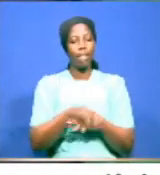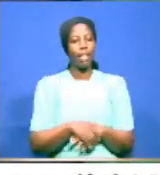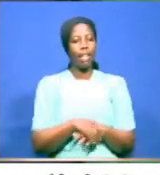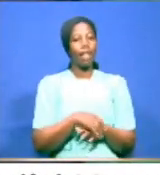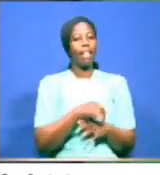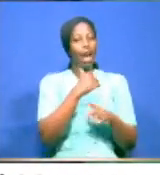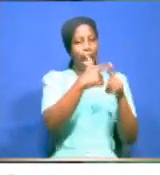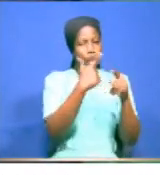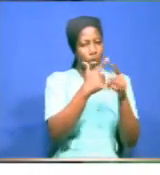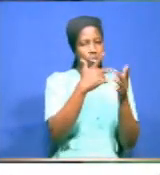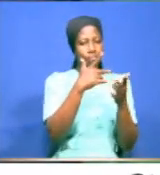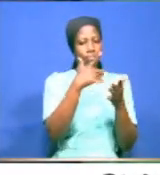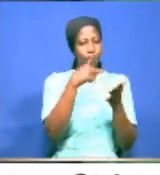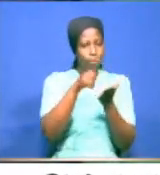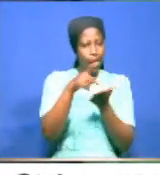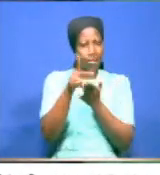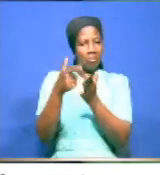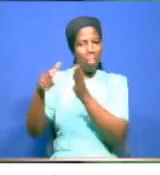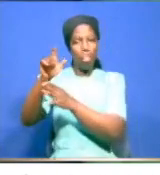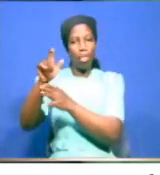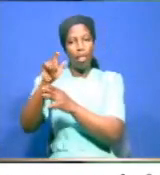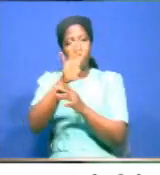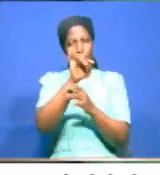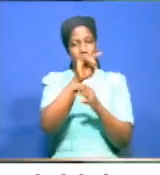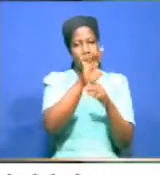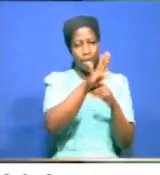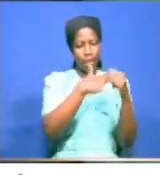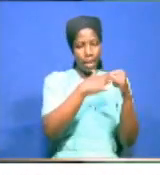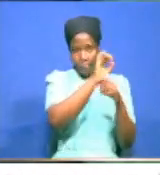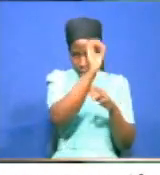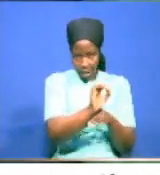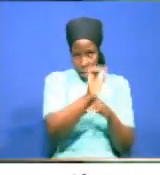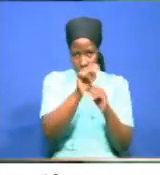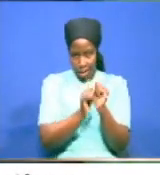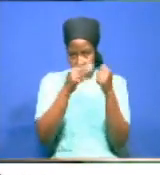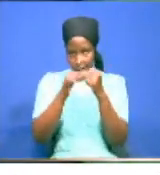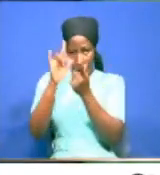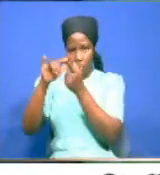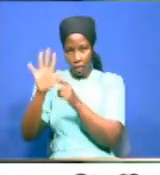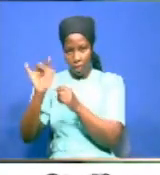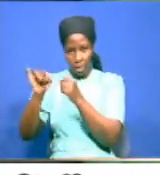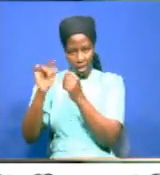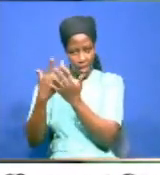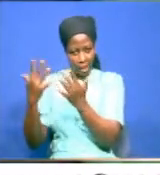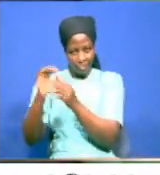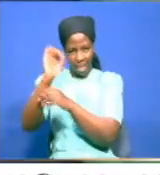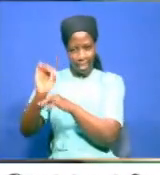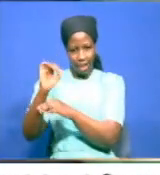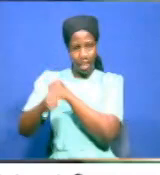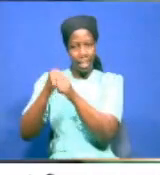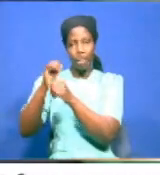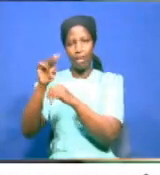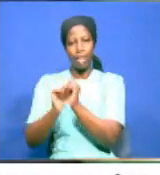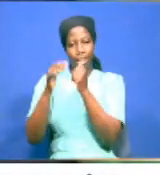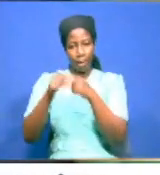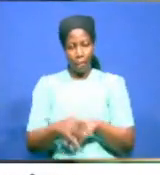from 4.7% in 2018 to 5.2% in 2019. The increase in inflation